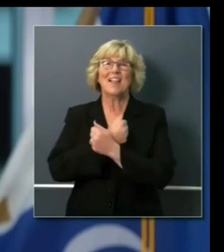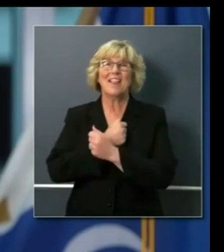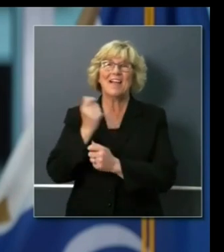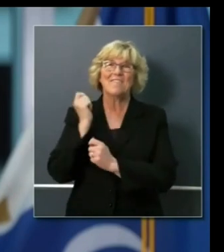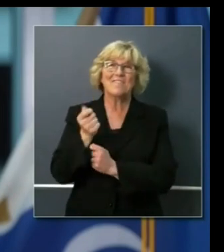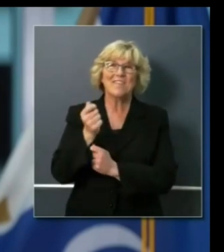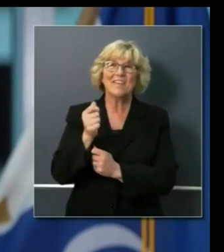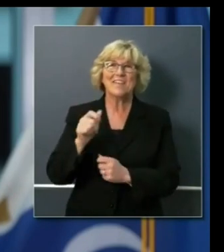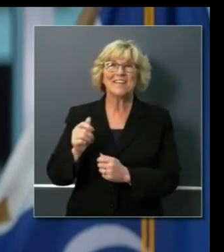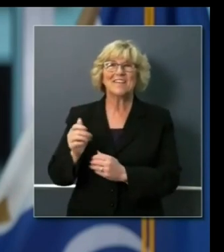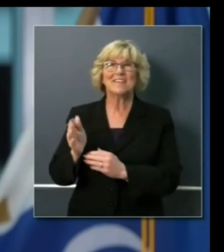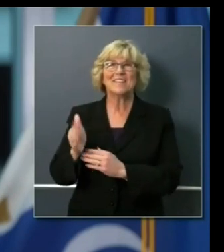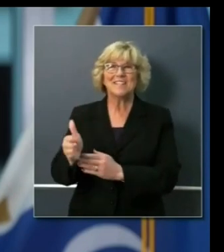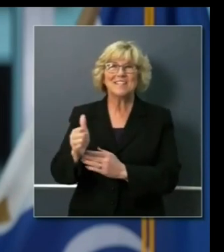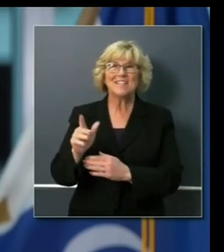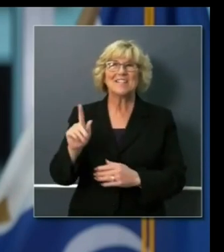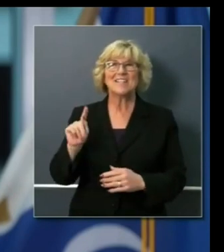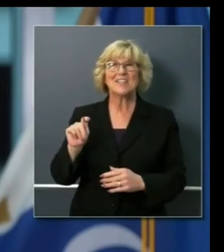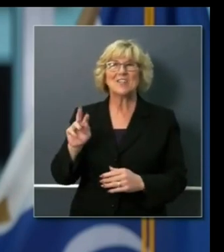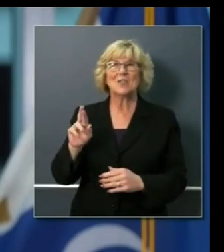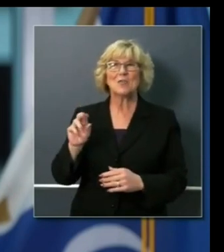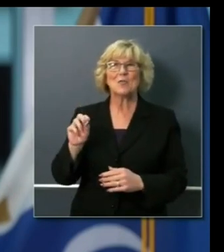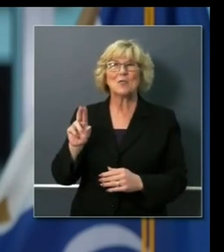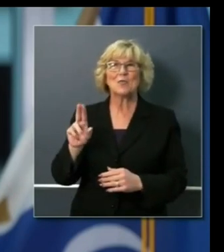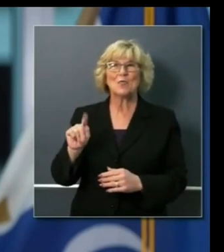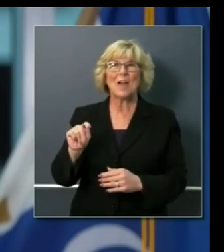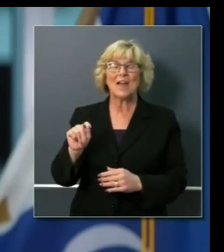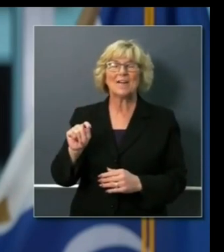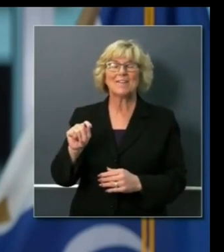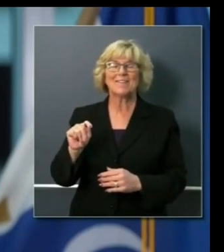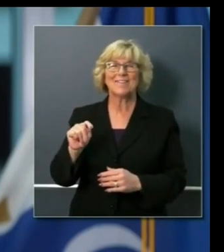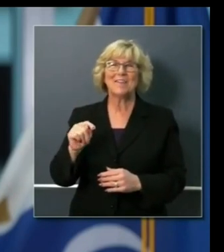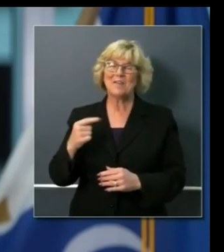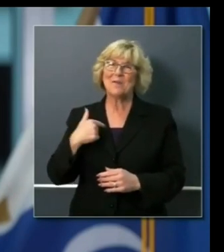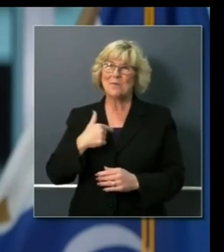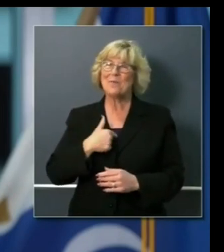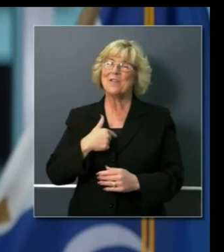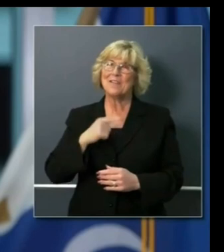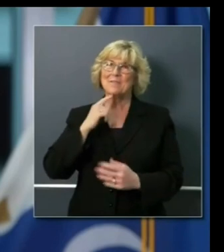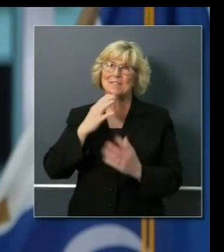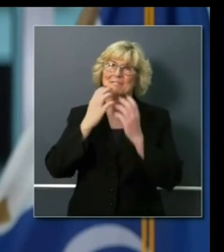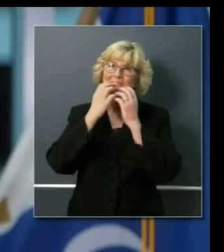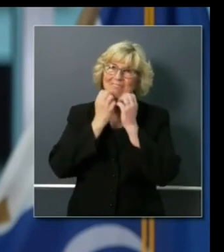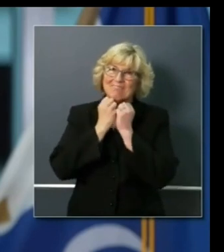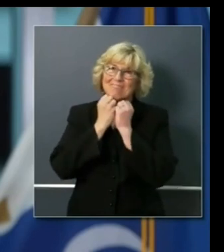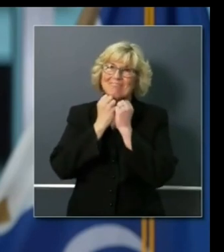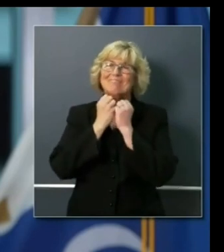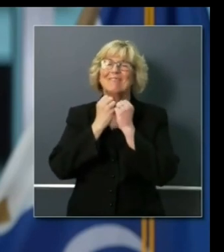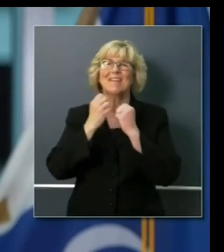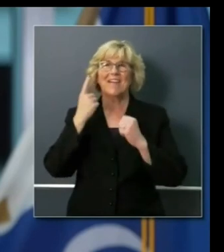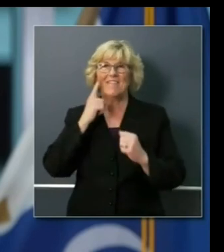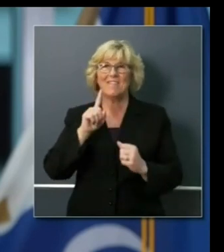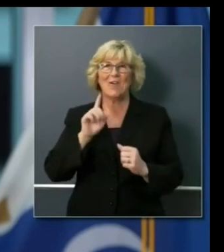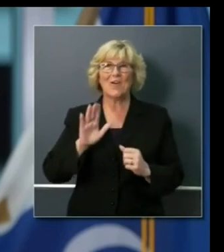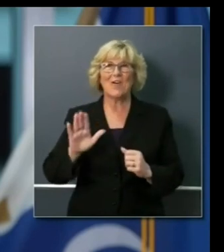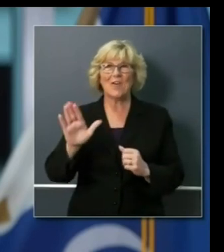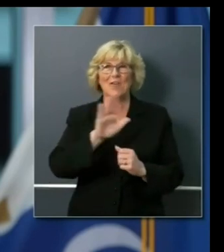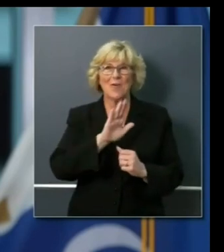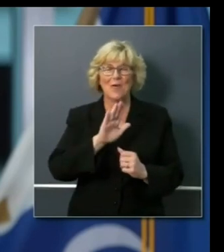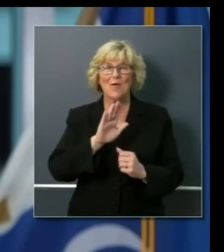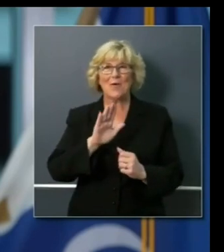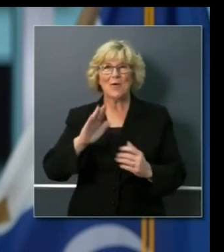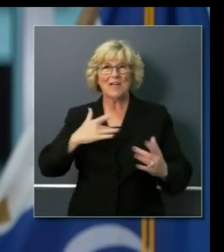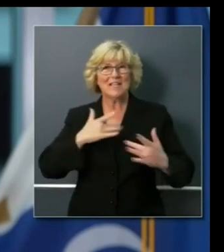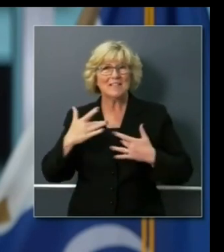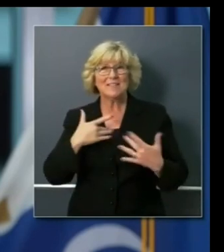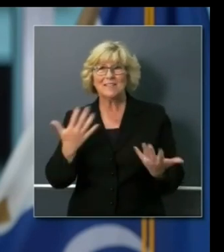fishing, or fishing more broadly, in the state of California. We hear you. We deeply care about addressing your